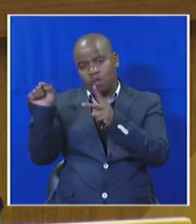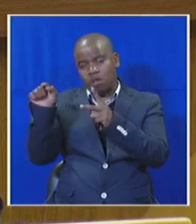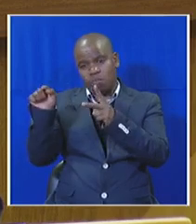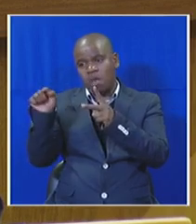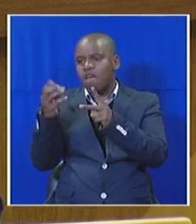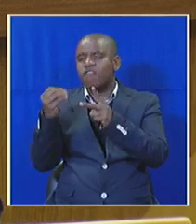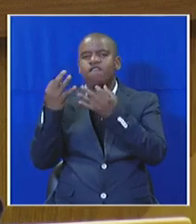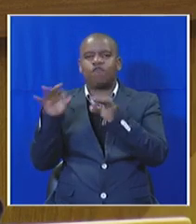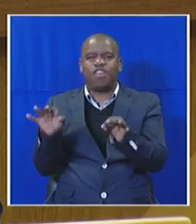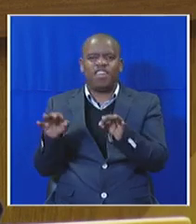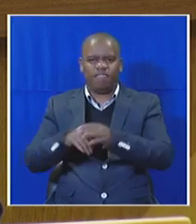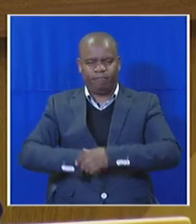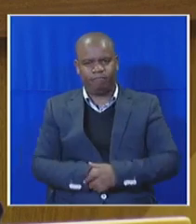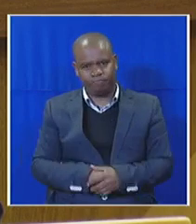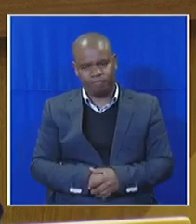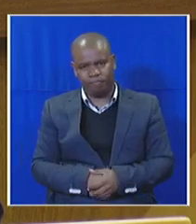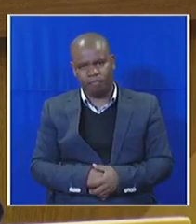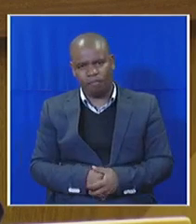free Wi-Fi.